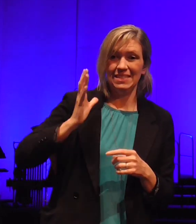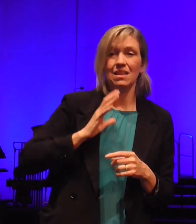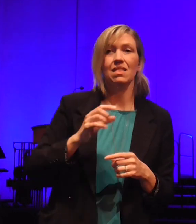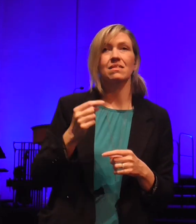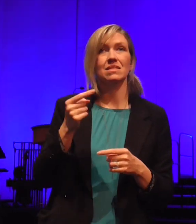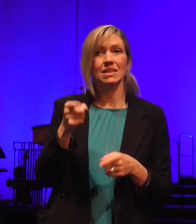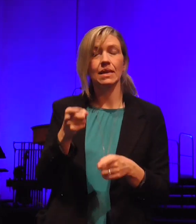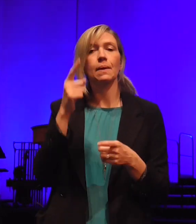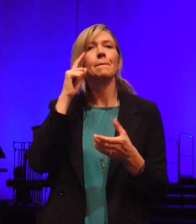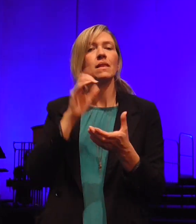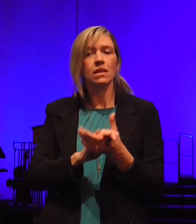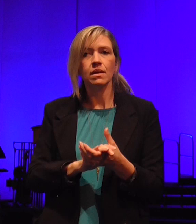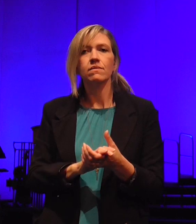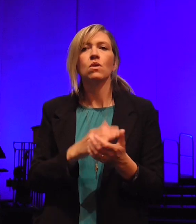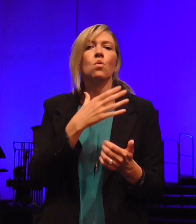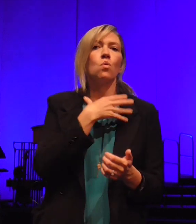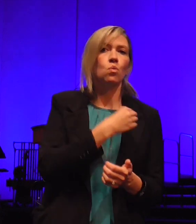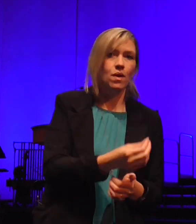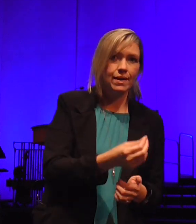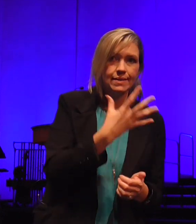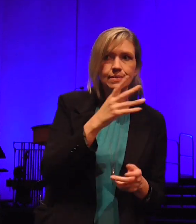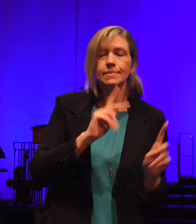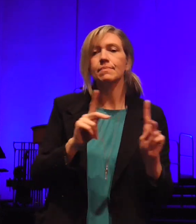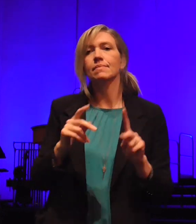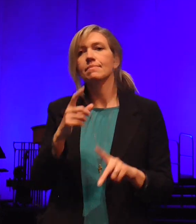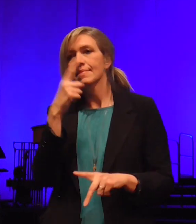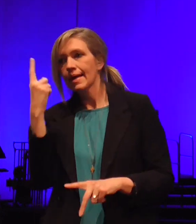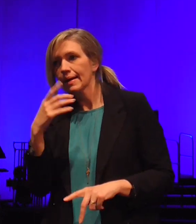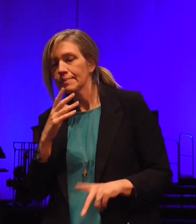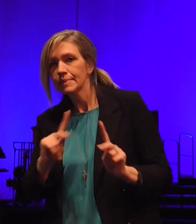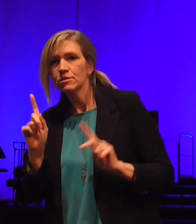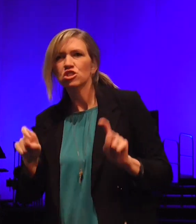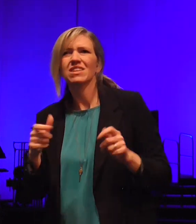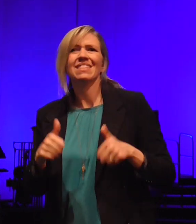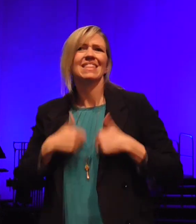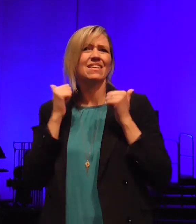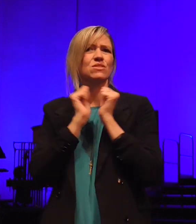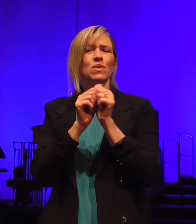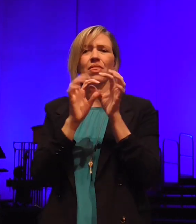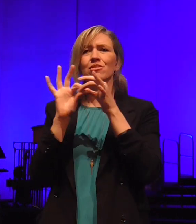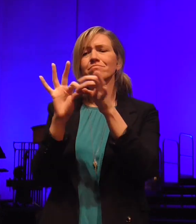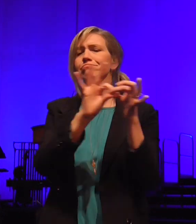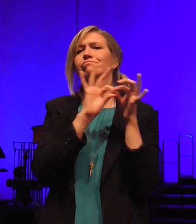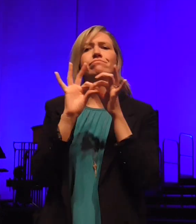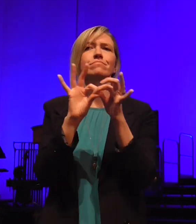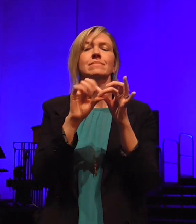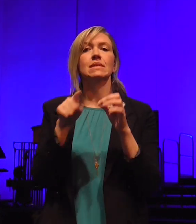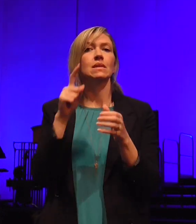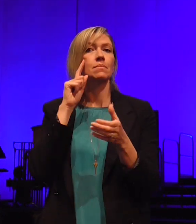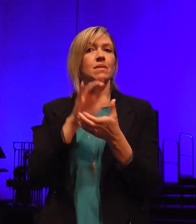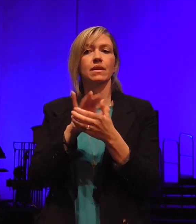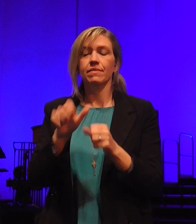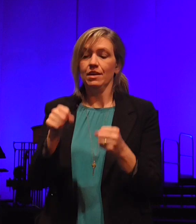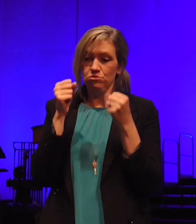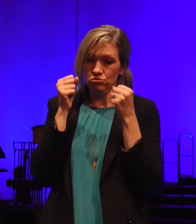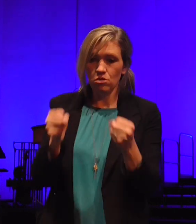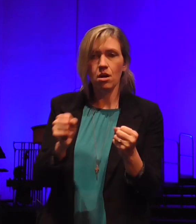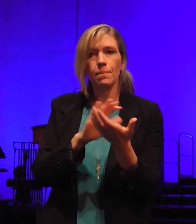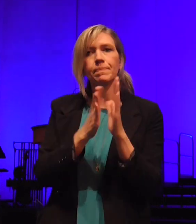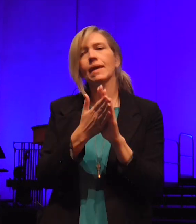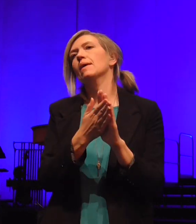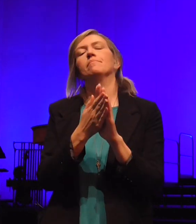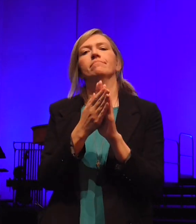abolition, that white and black should live together harmoniously. He believed in that so strongly, he became the central